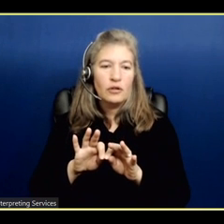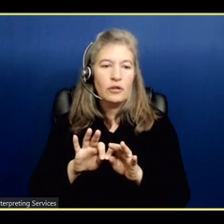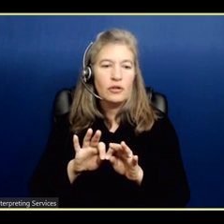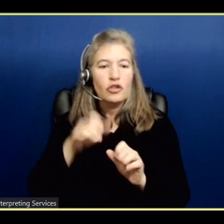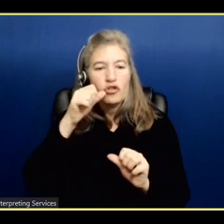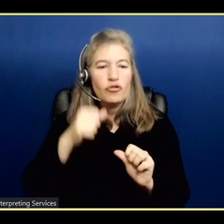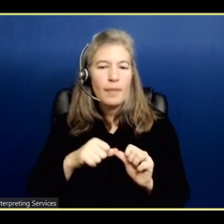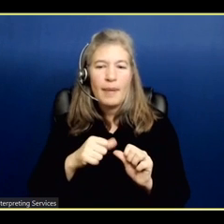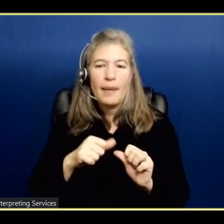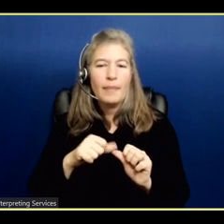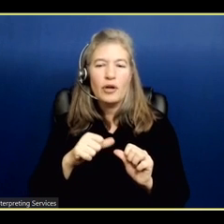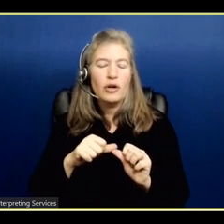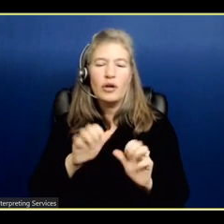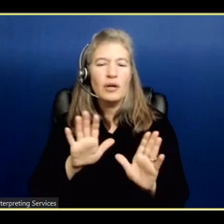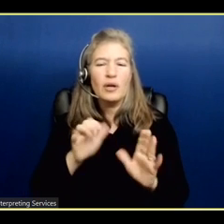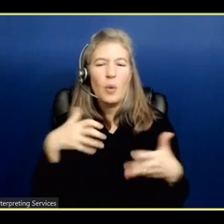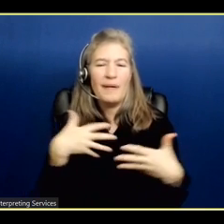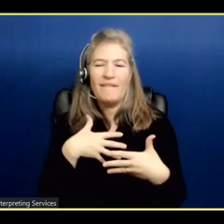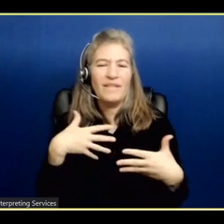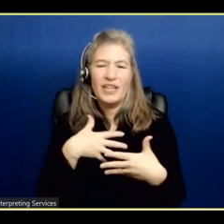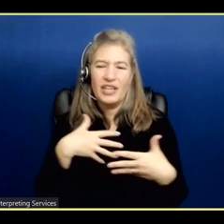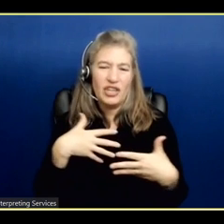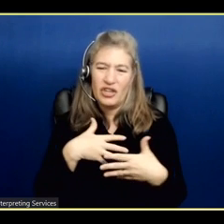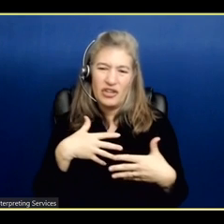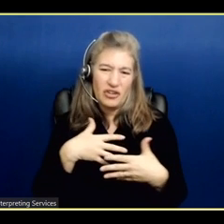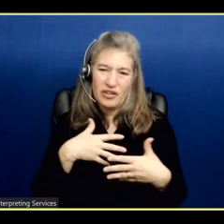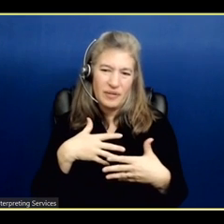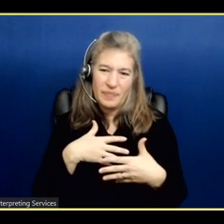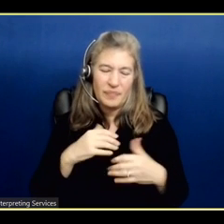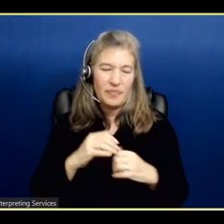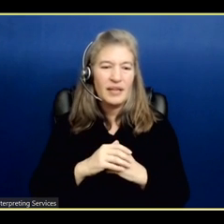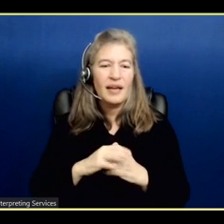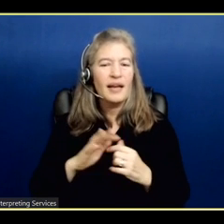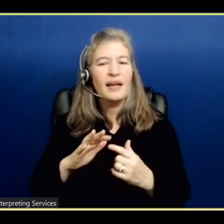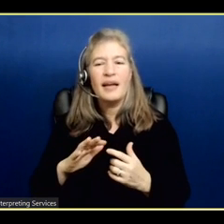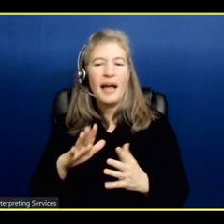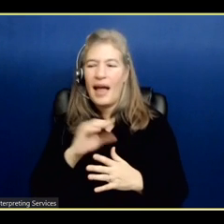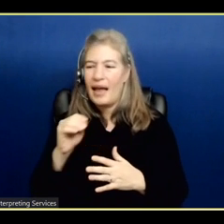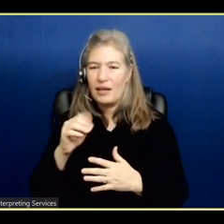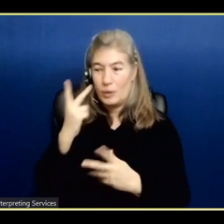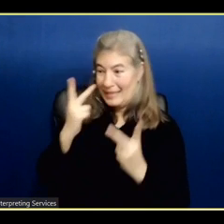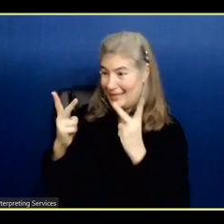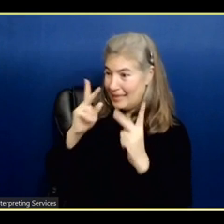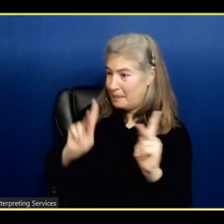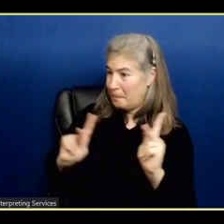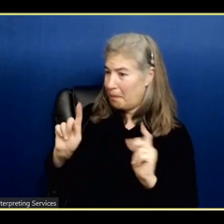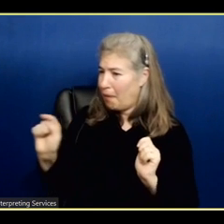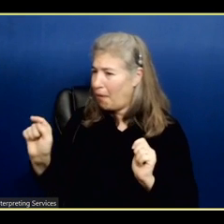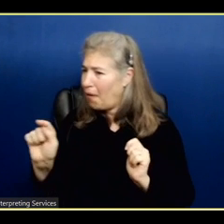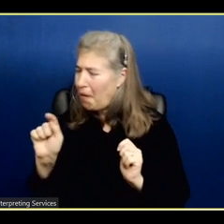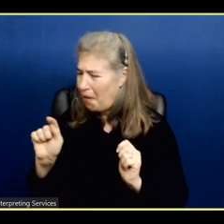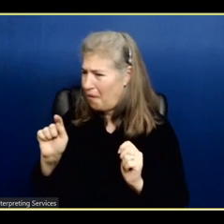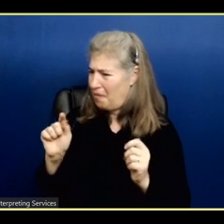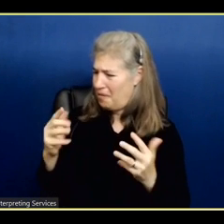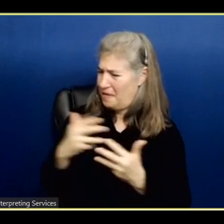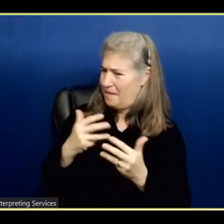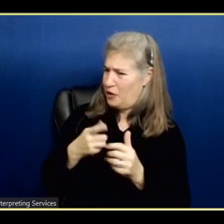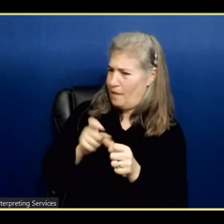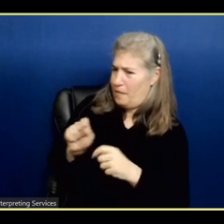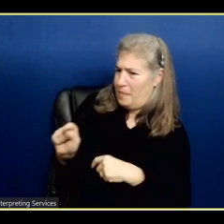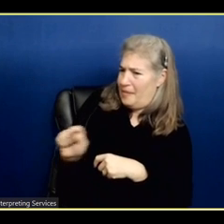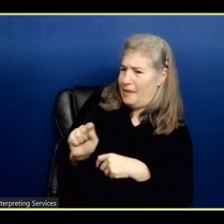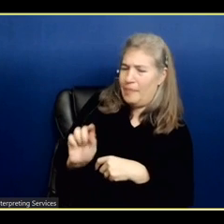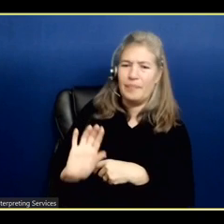and impacted communities. In addition to asking how grantees are doing and asking about their finances, also check to see if they